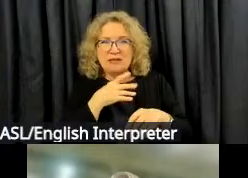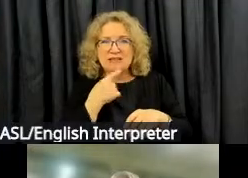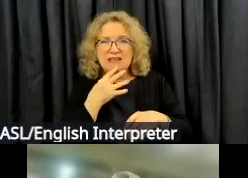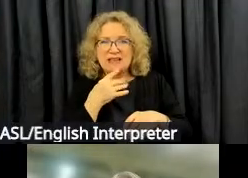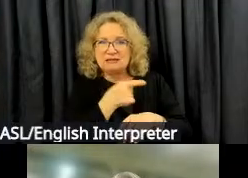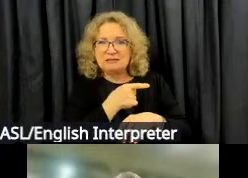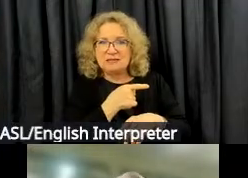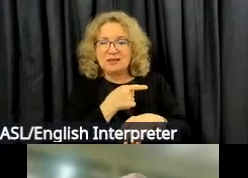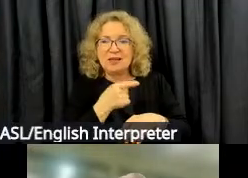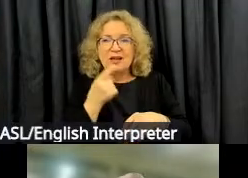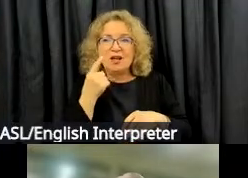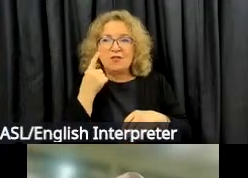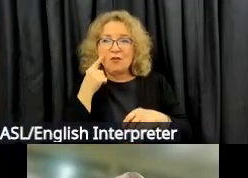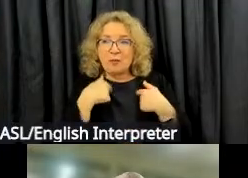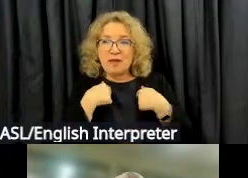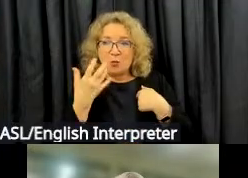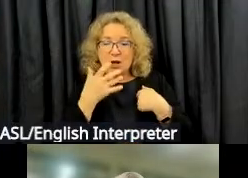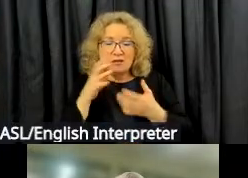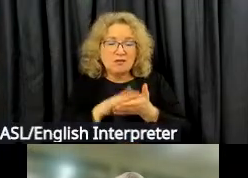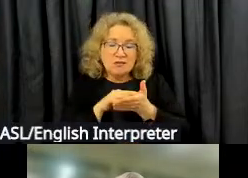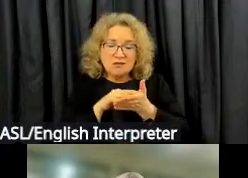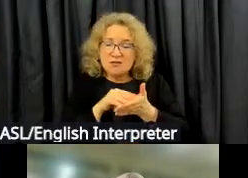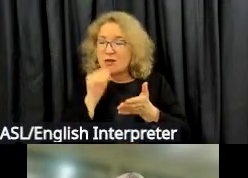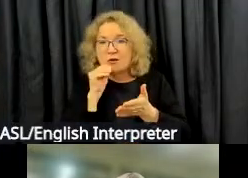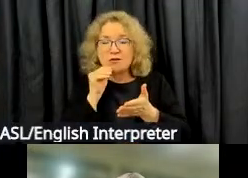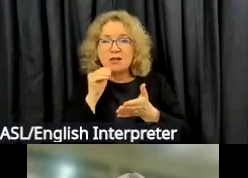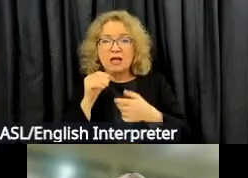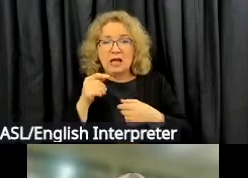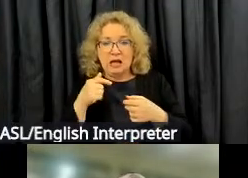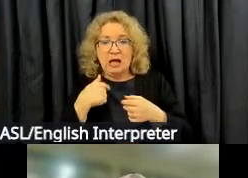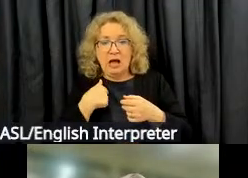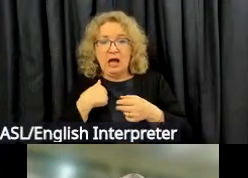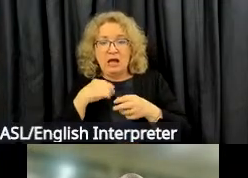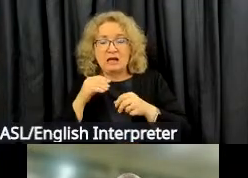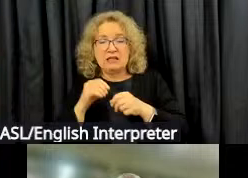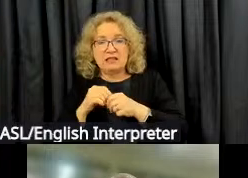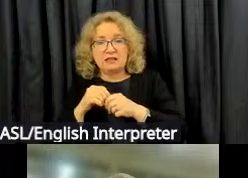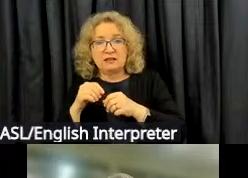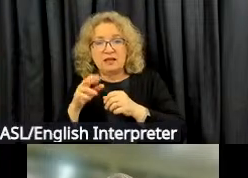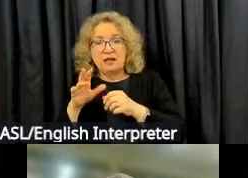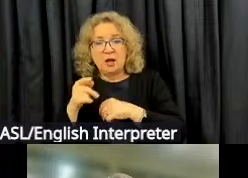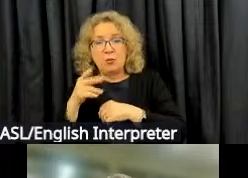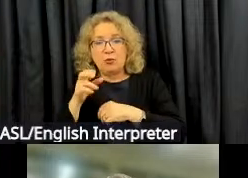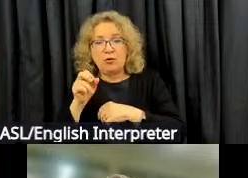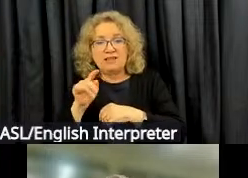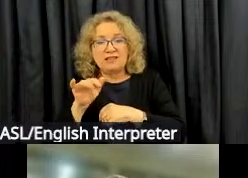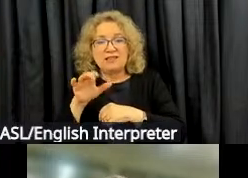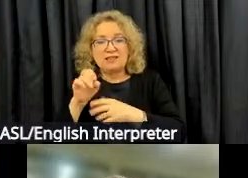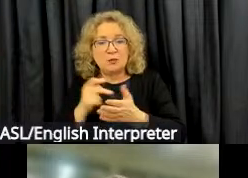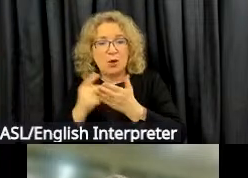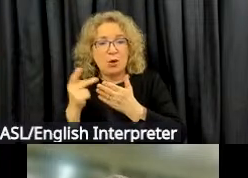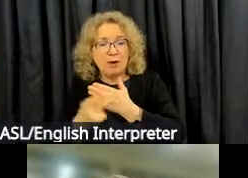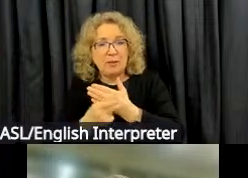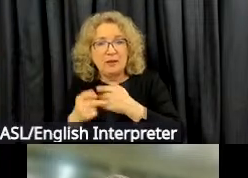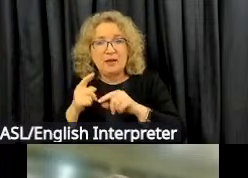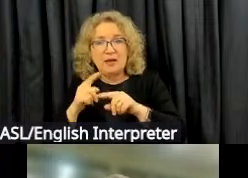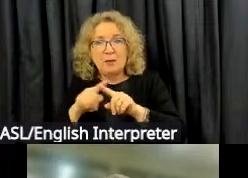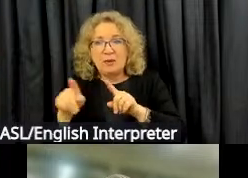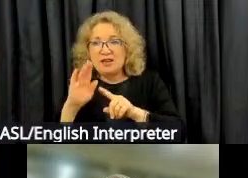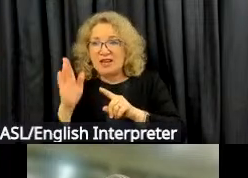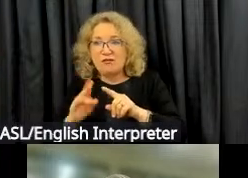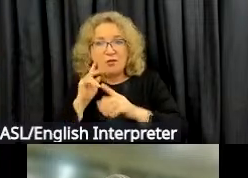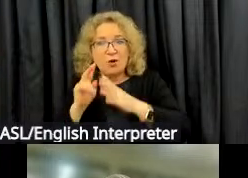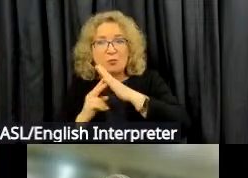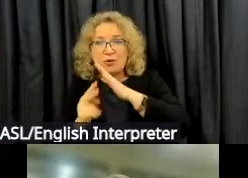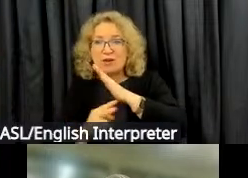have a pre-apprenticeship training program, but I've never been on a bridge project. And I think that actually I want to congratulate everyone that I